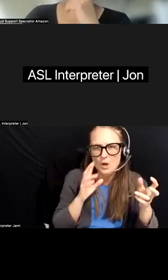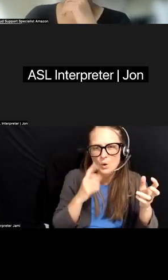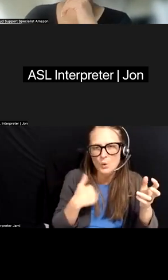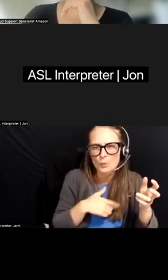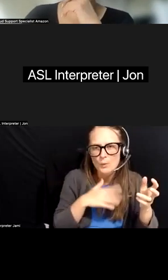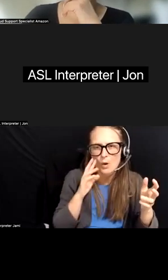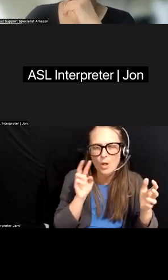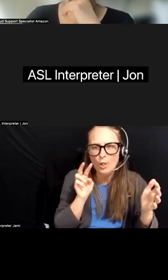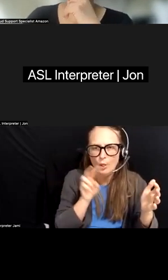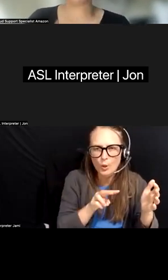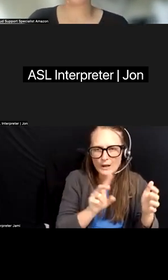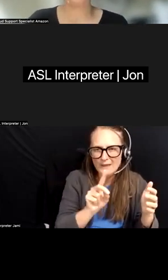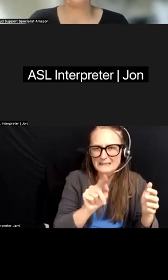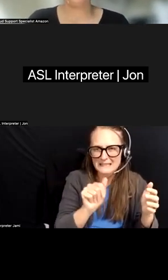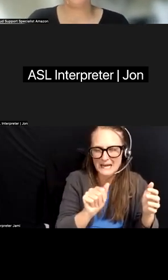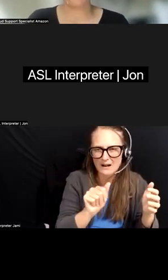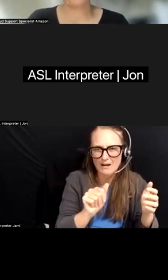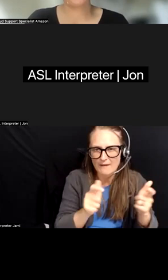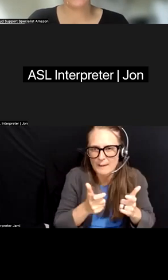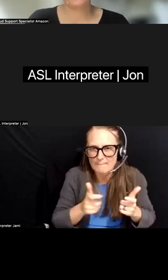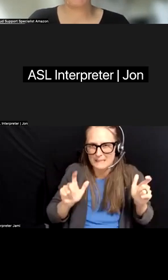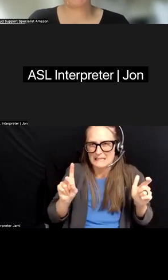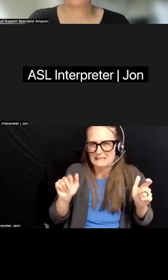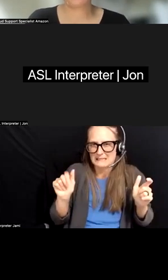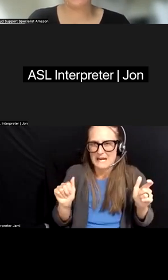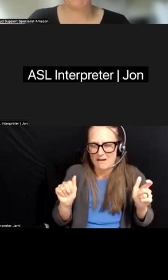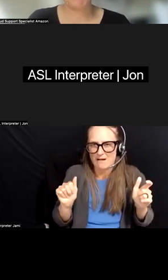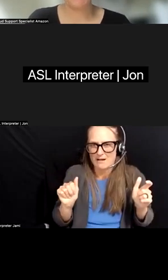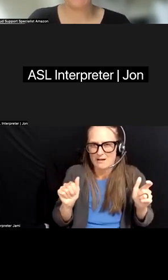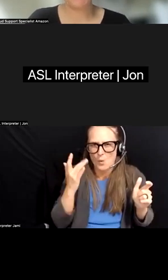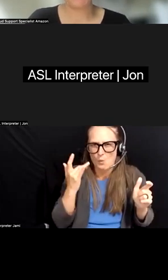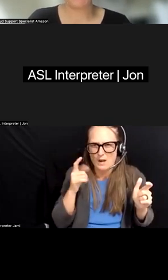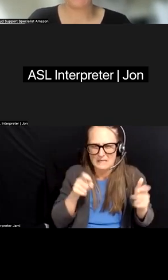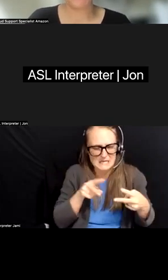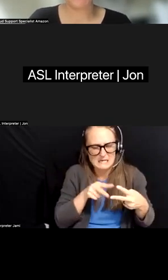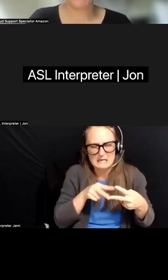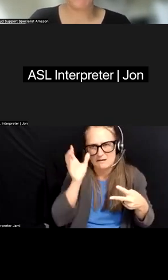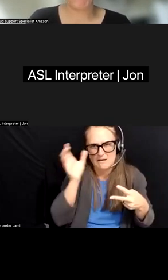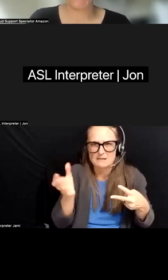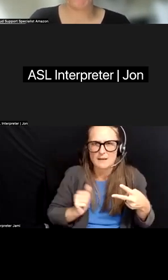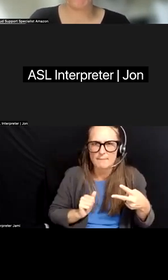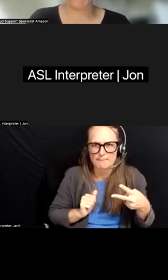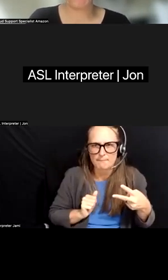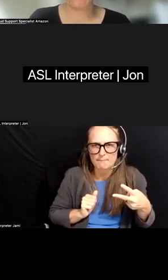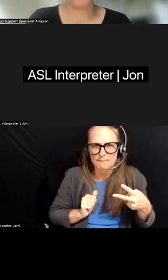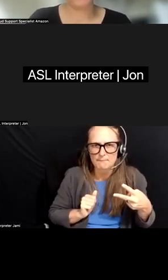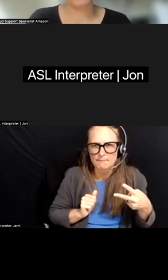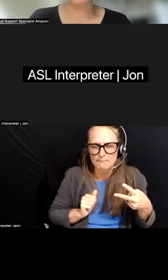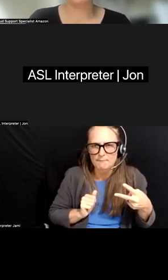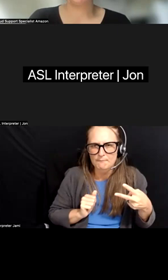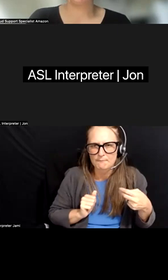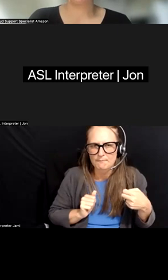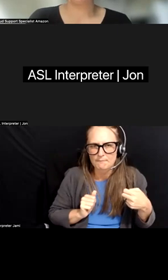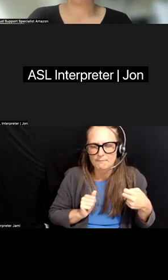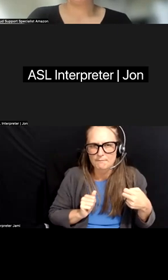the data and then big data, why we need those concepts. So we'll look at the idea of what